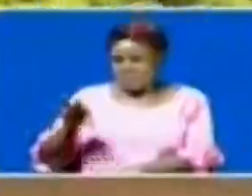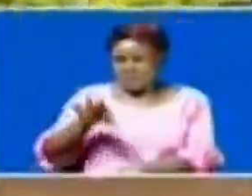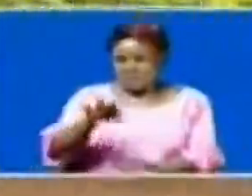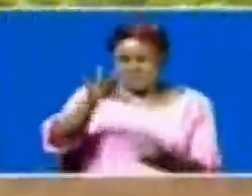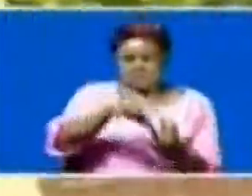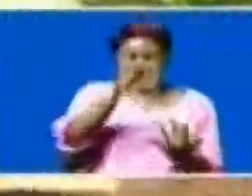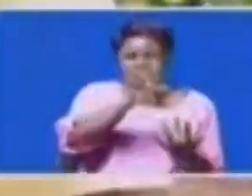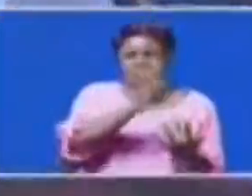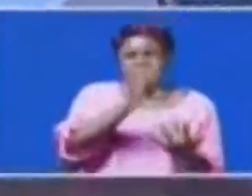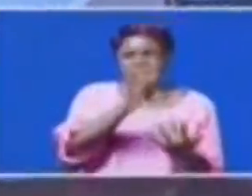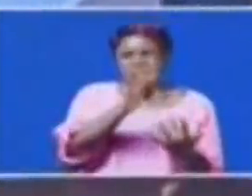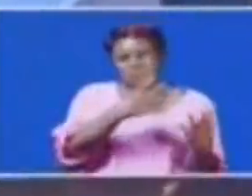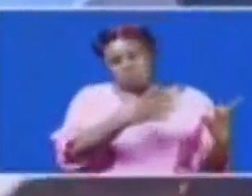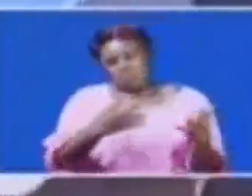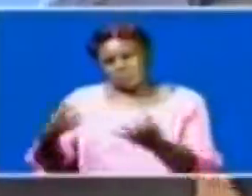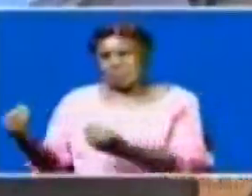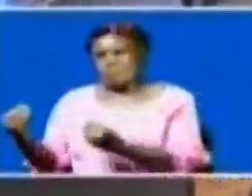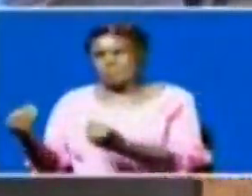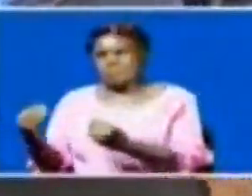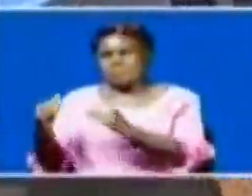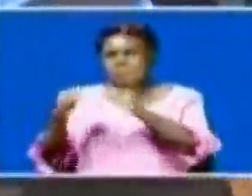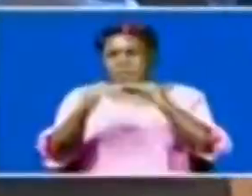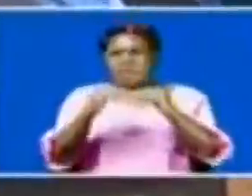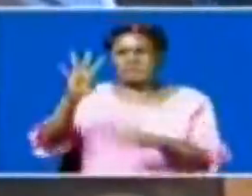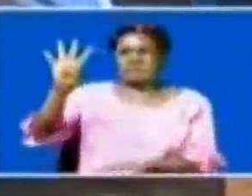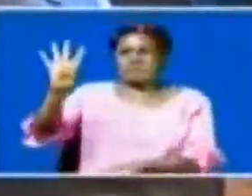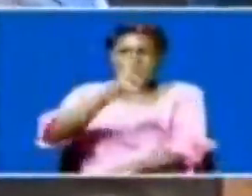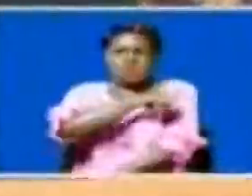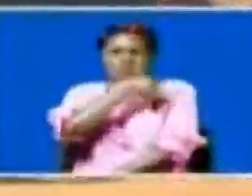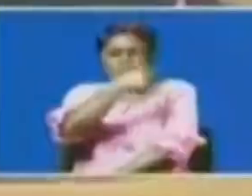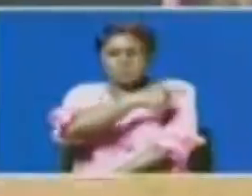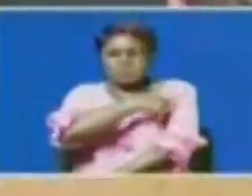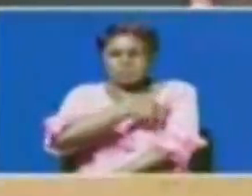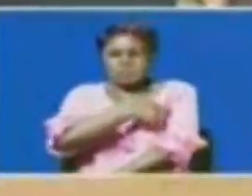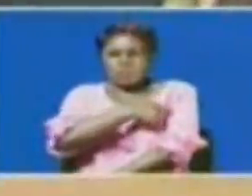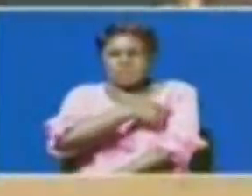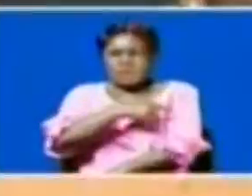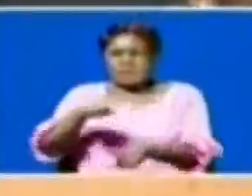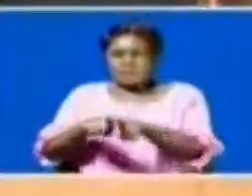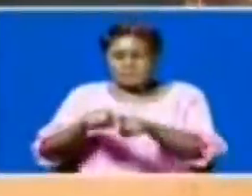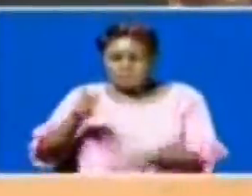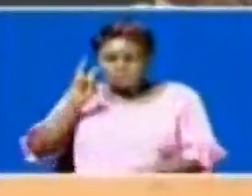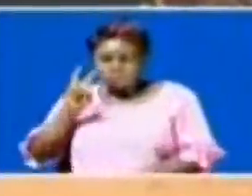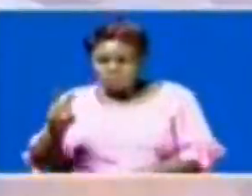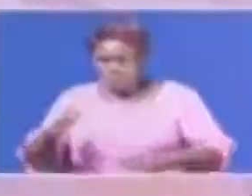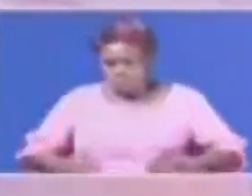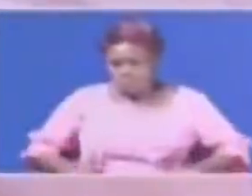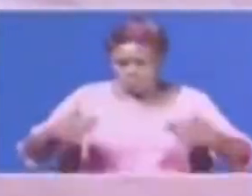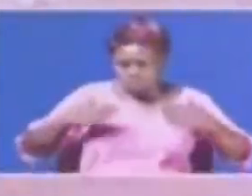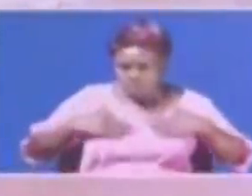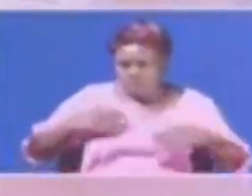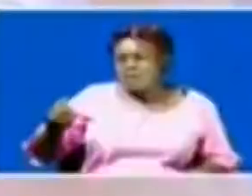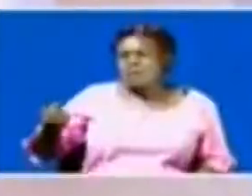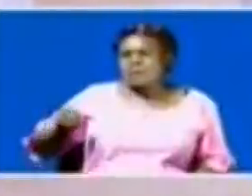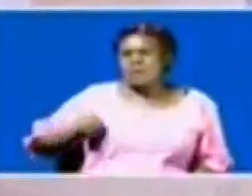get, they headed to Oyugis Level 4 Hospital, where they also viewed the body of